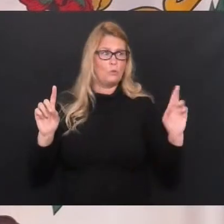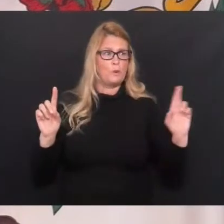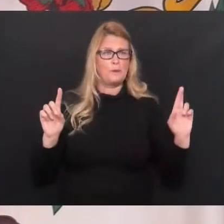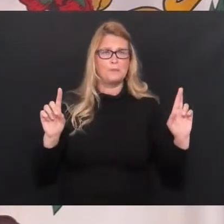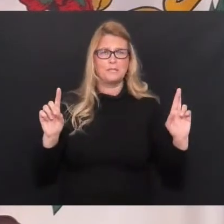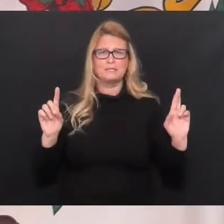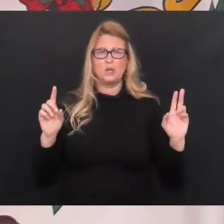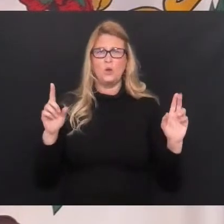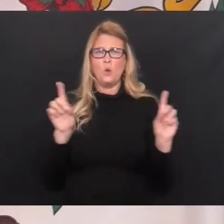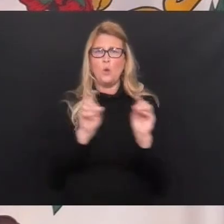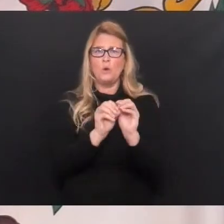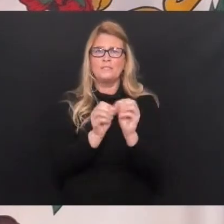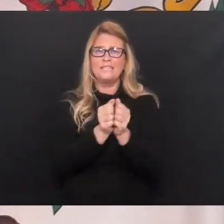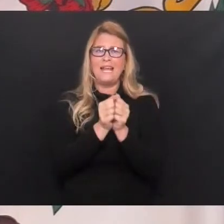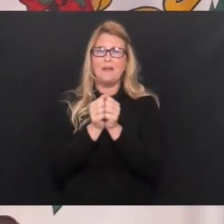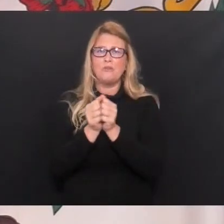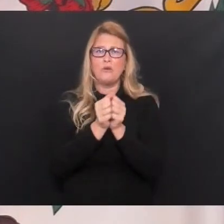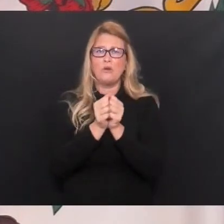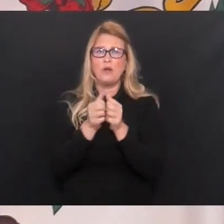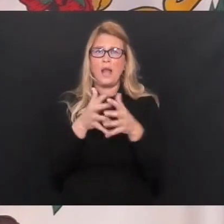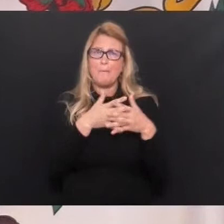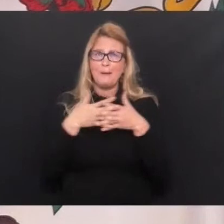West Virginia needs to lead the way.